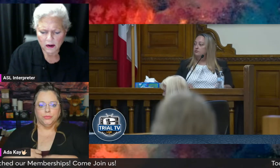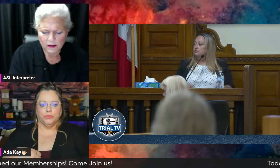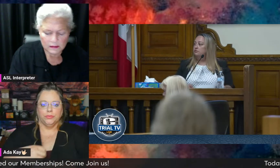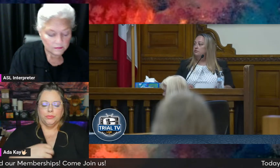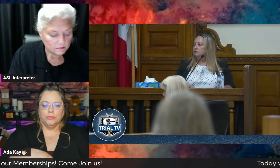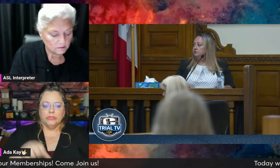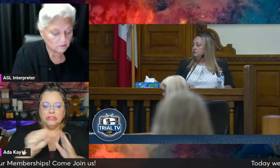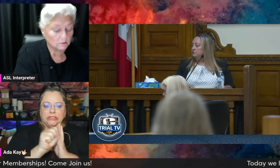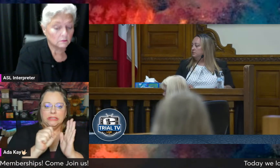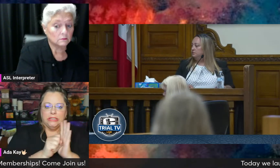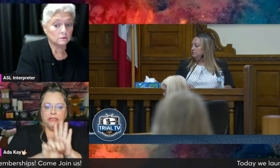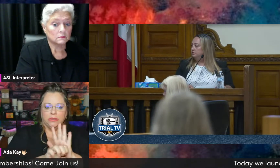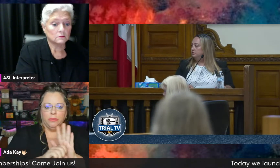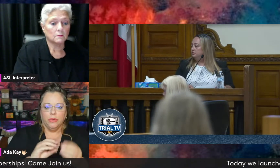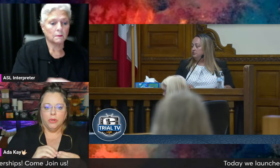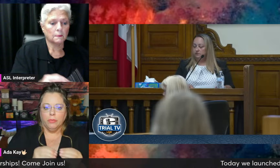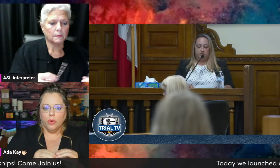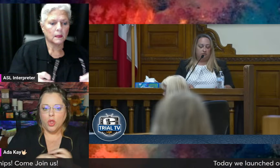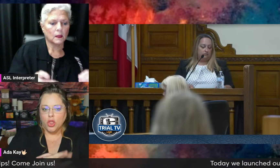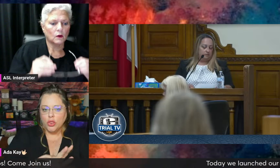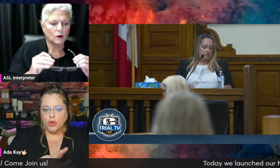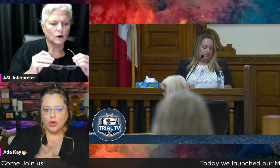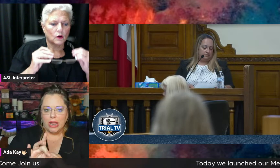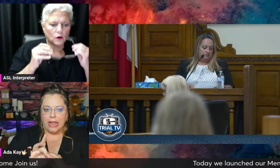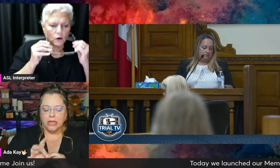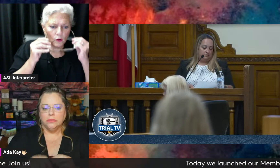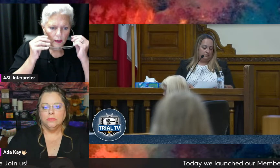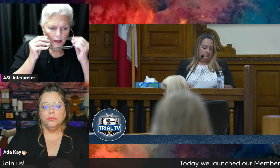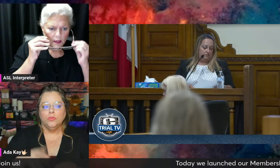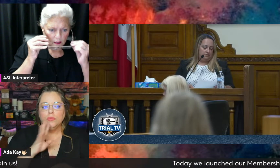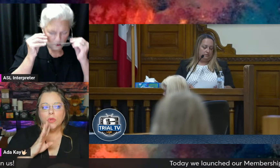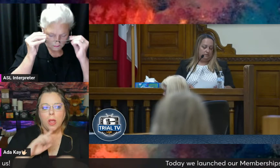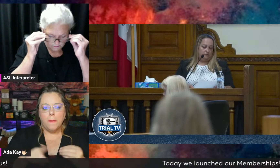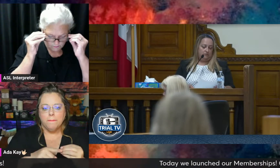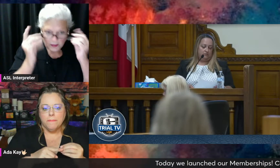The first thing I want to talk about is item number 7.